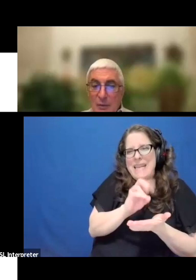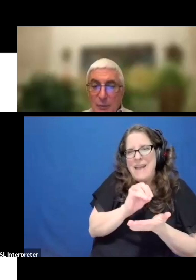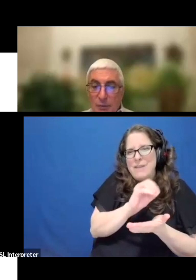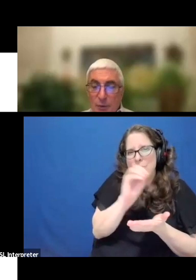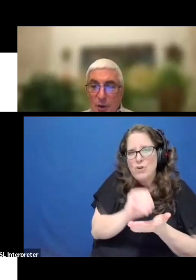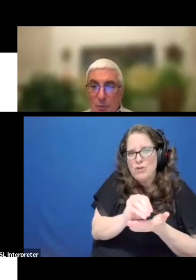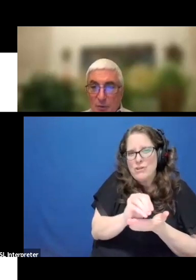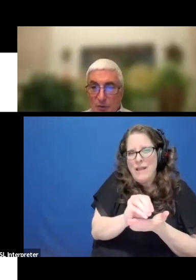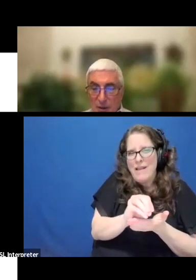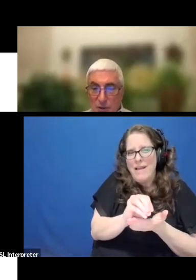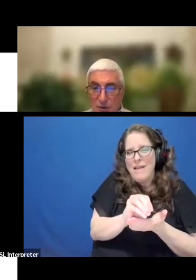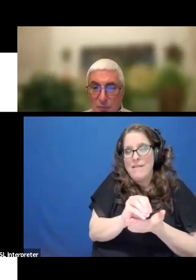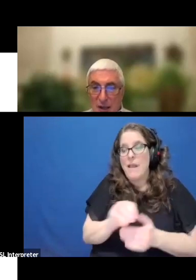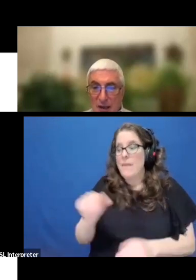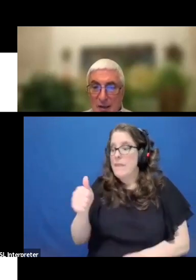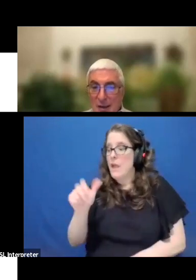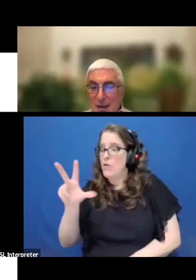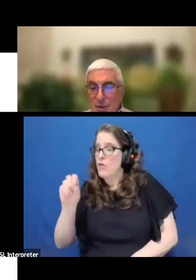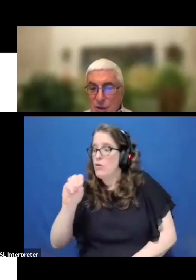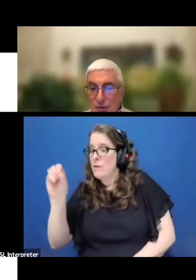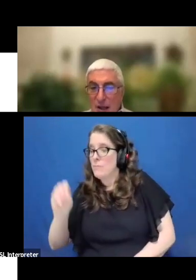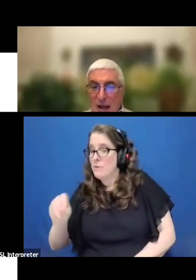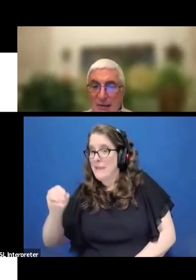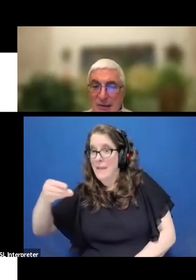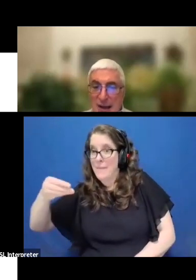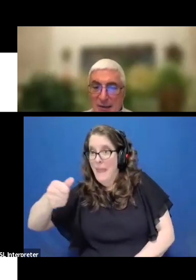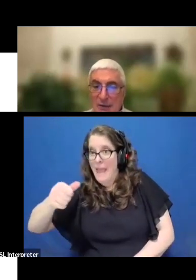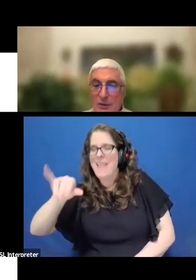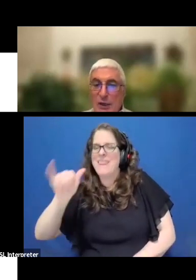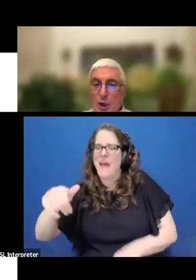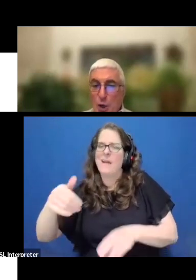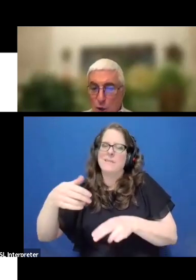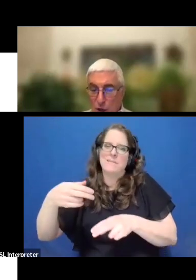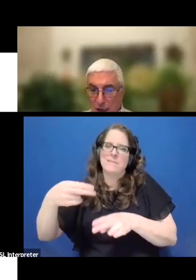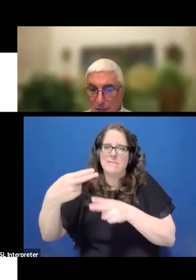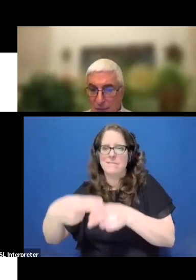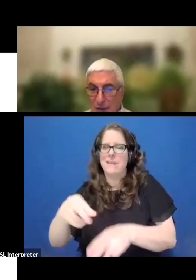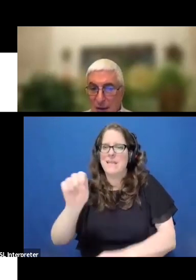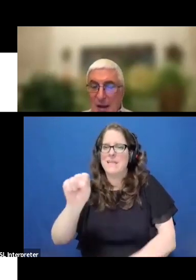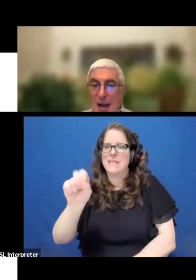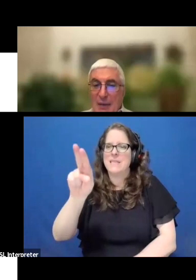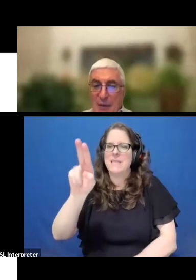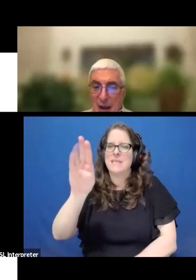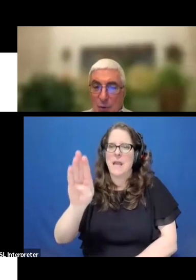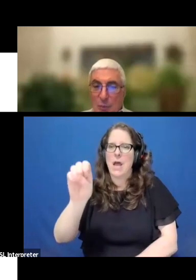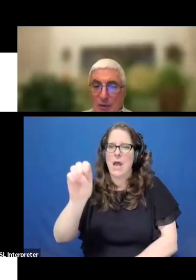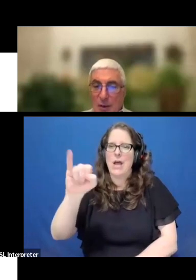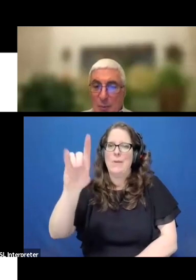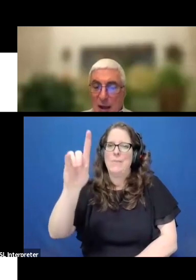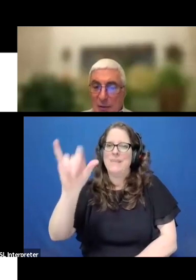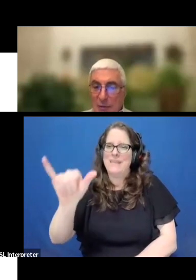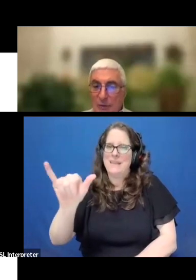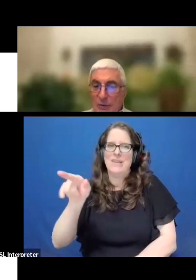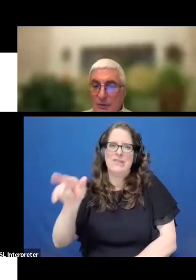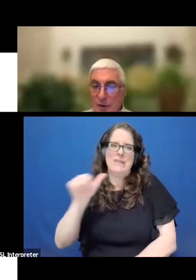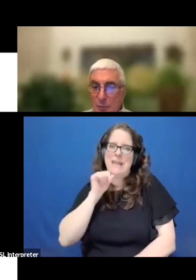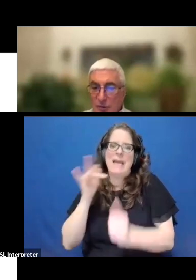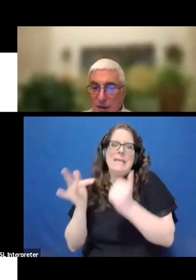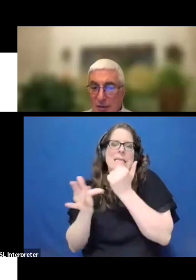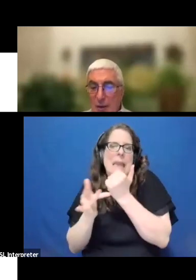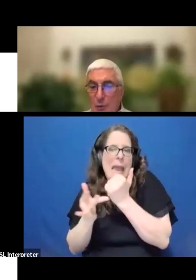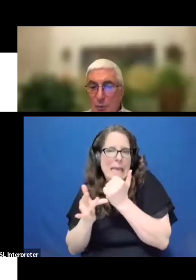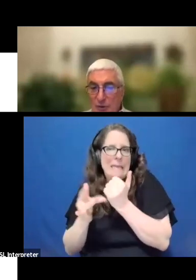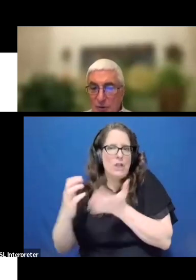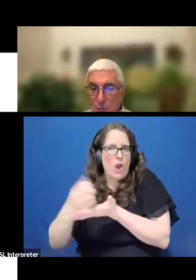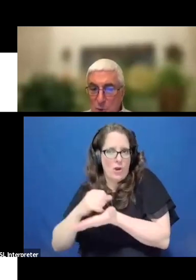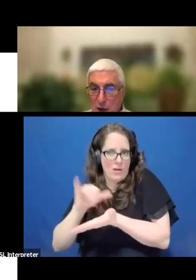The other 30% she's paid, she's not technically earning. And that would be the amount of the